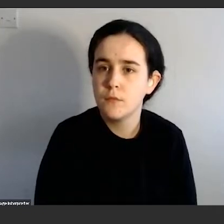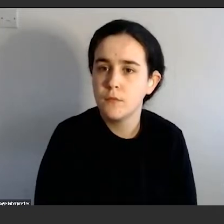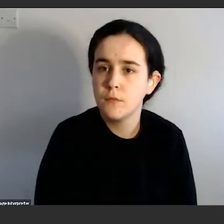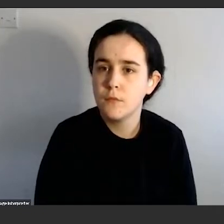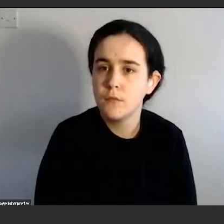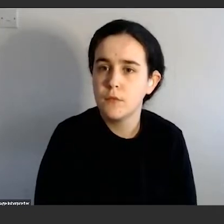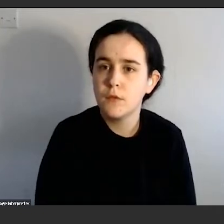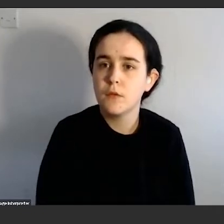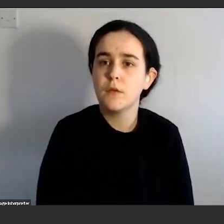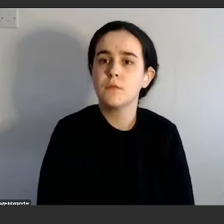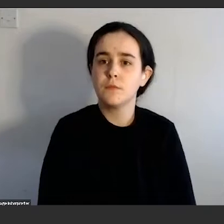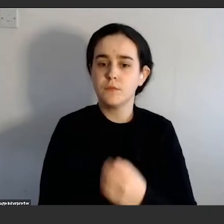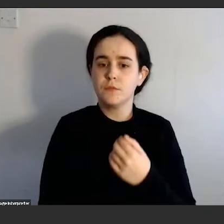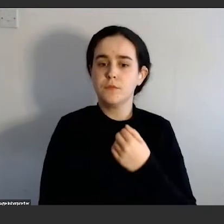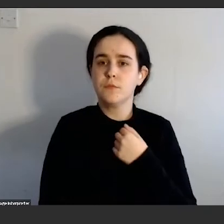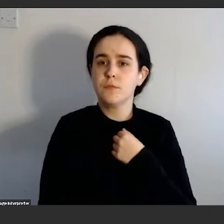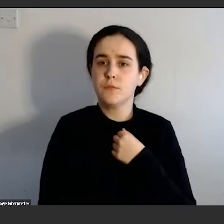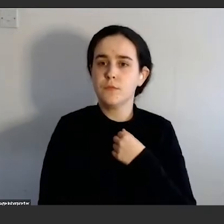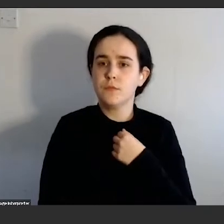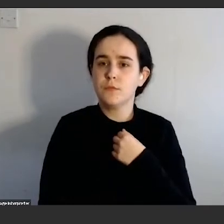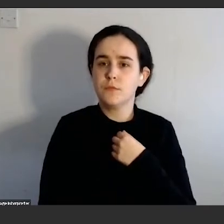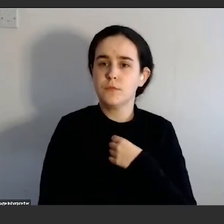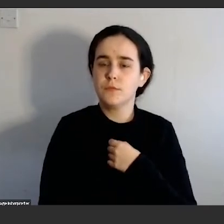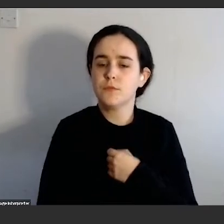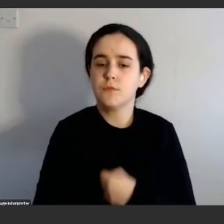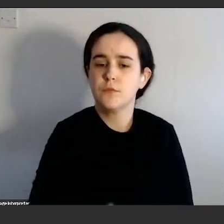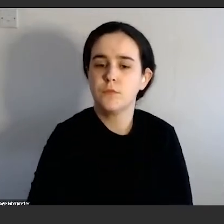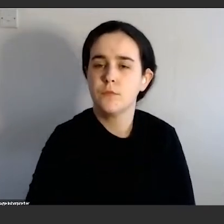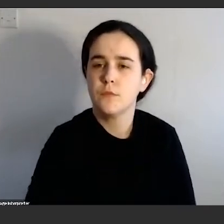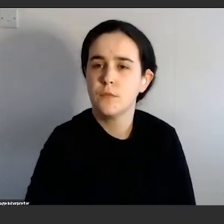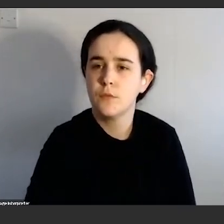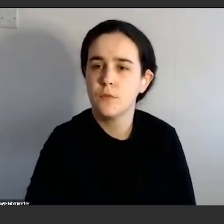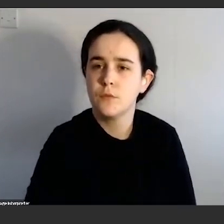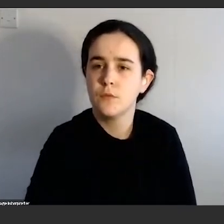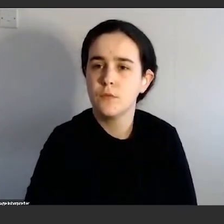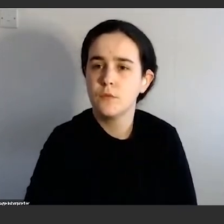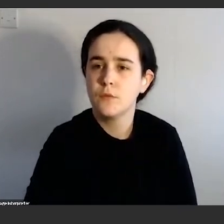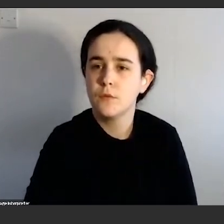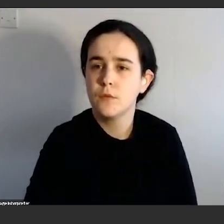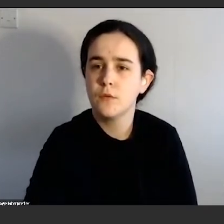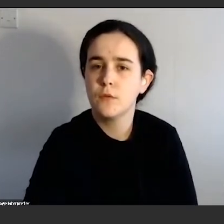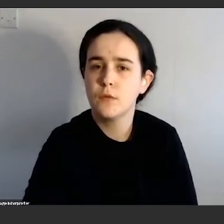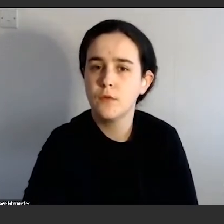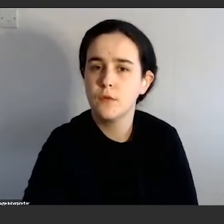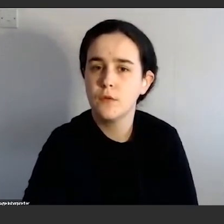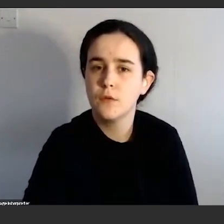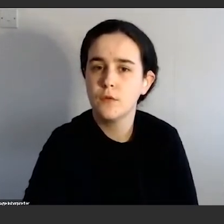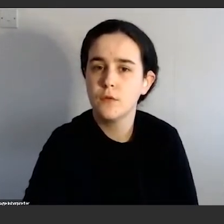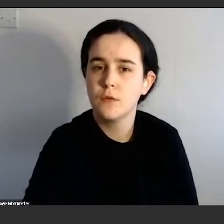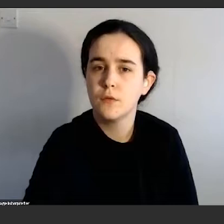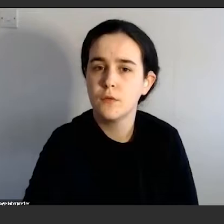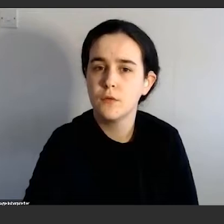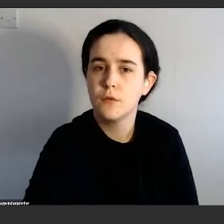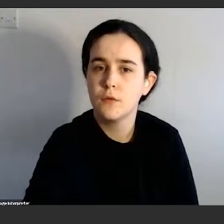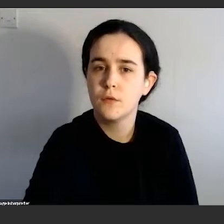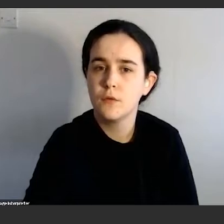So while Ashura is signing. Unfortunately, we don't have the audio